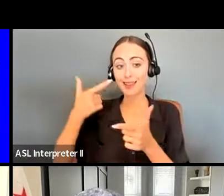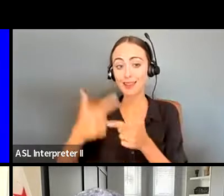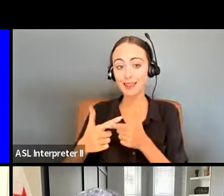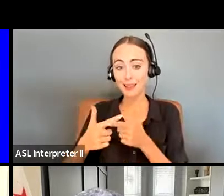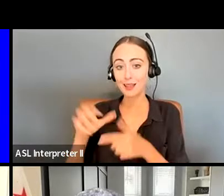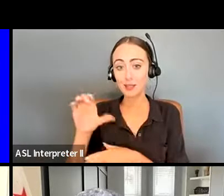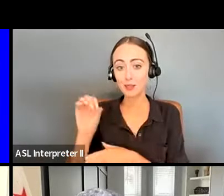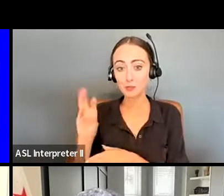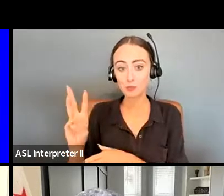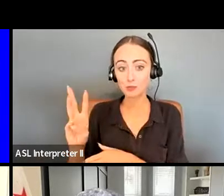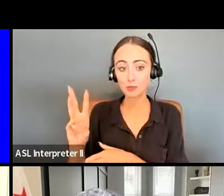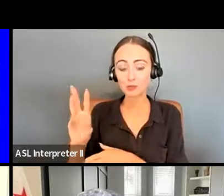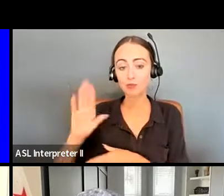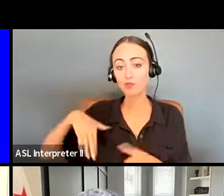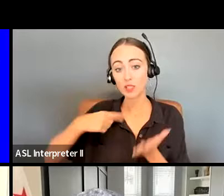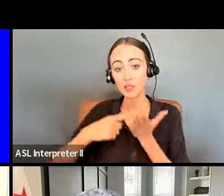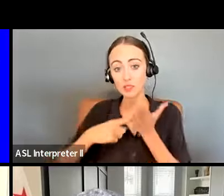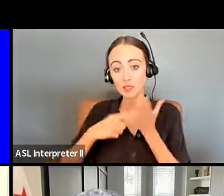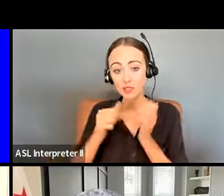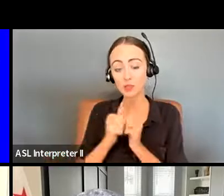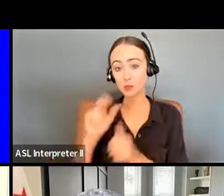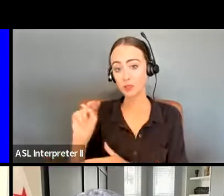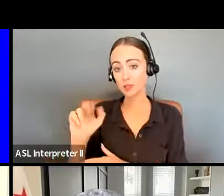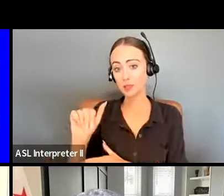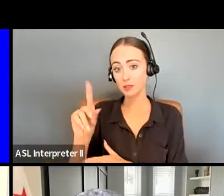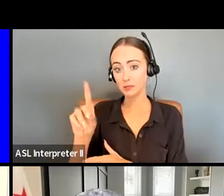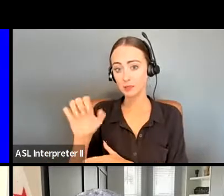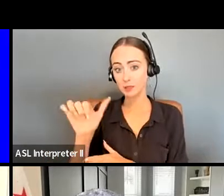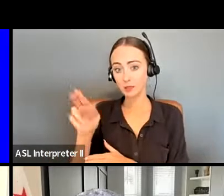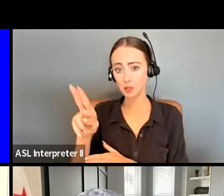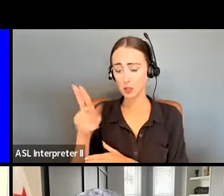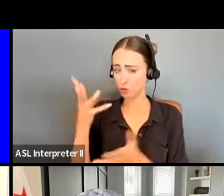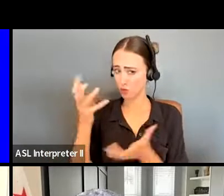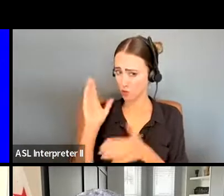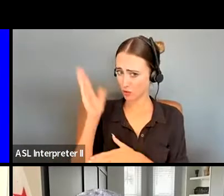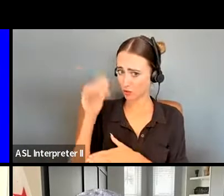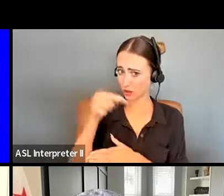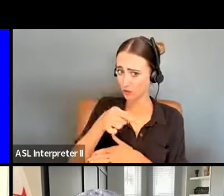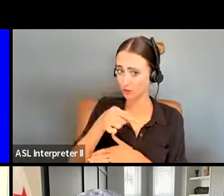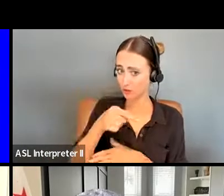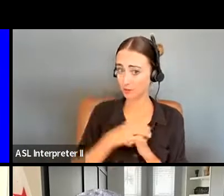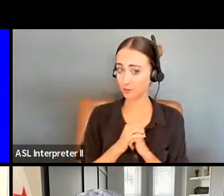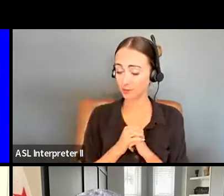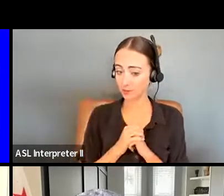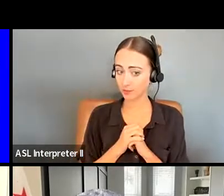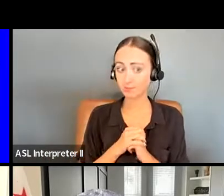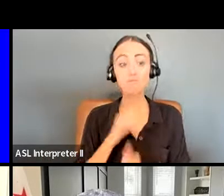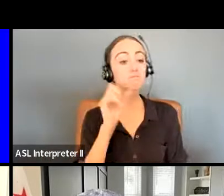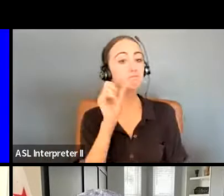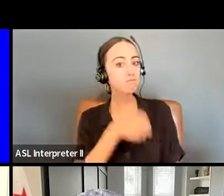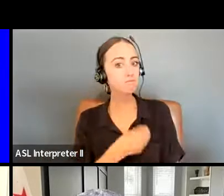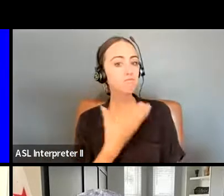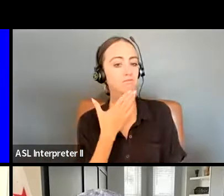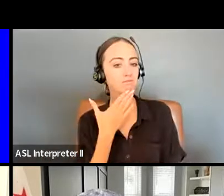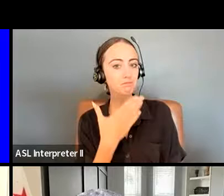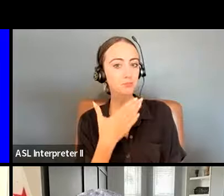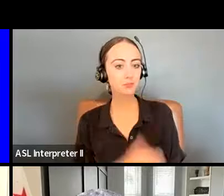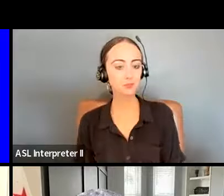of the whole. I've not discussed this with Councilmember Nadeau. Did you want to make a presentation of this bill? Oh, sure. Thank you,